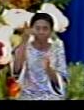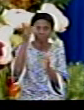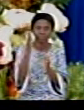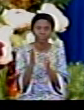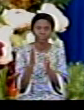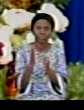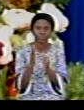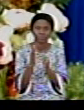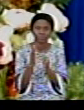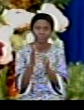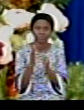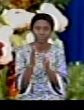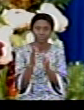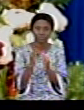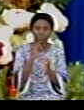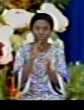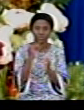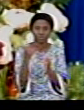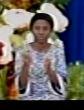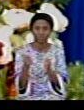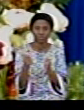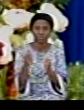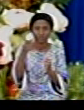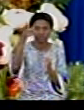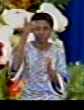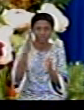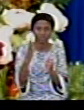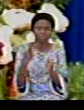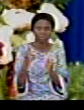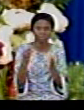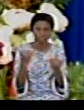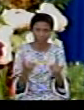God is a God of today.